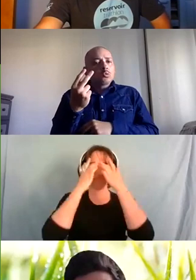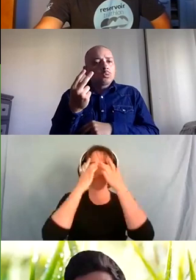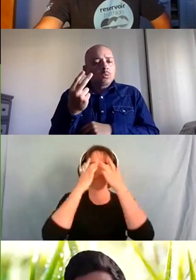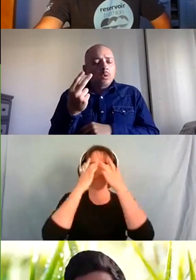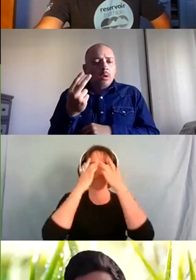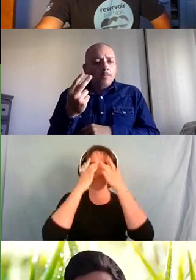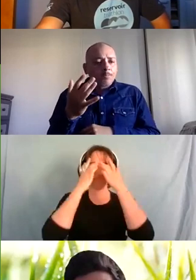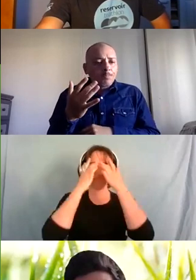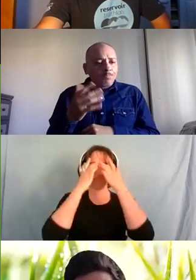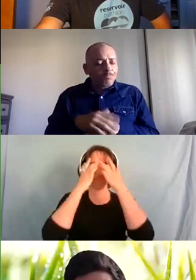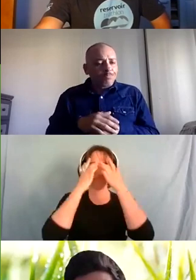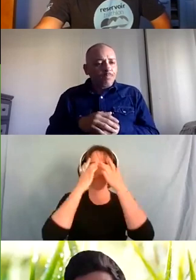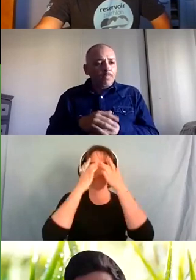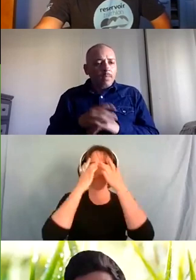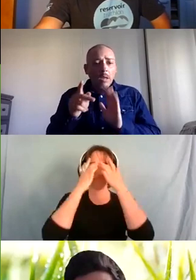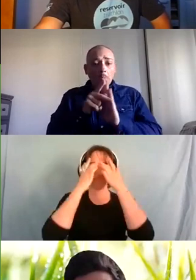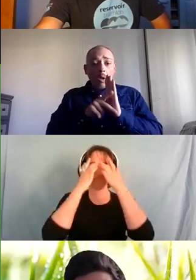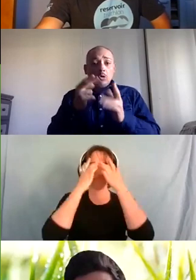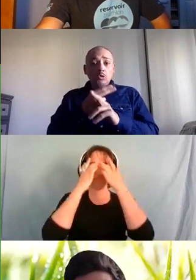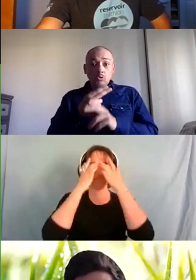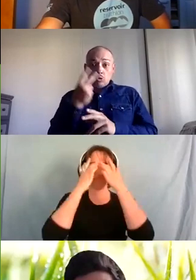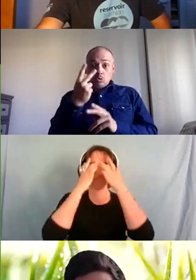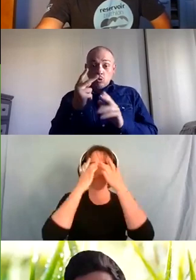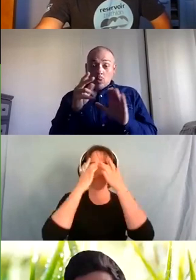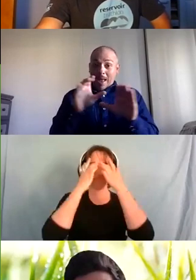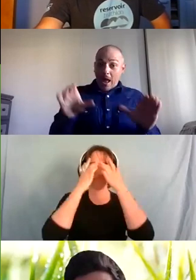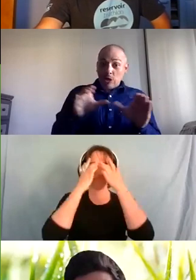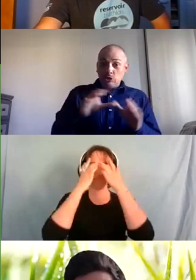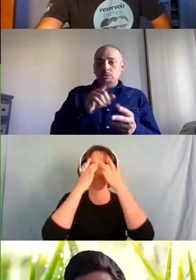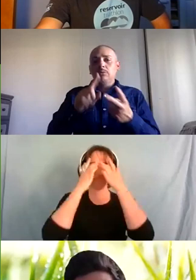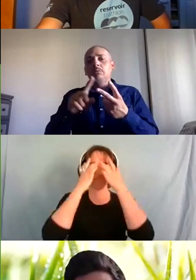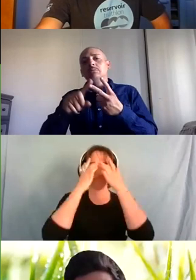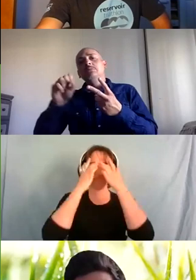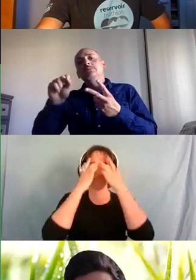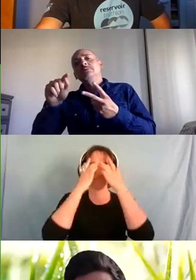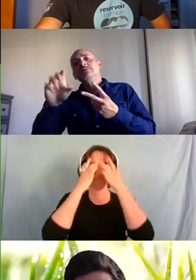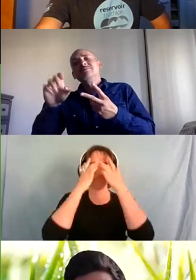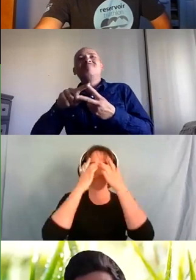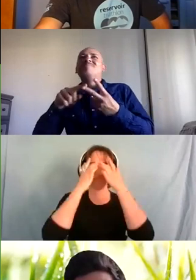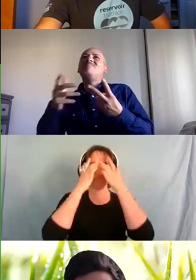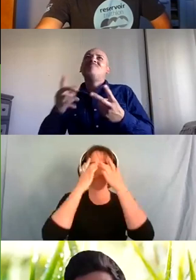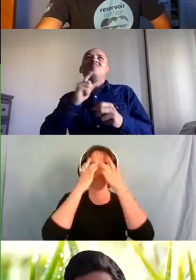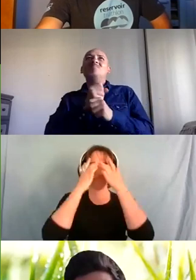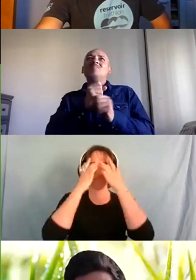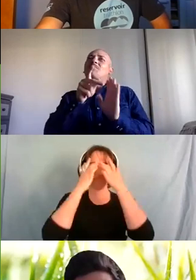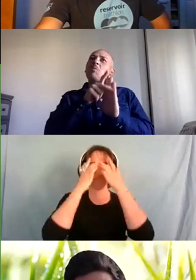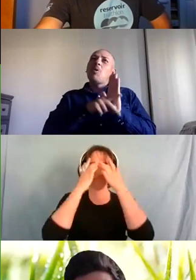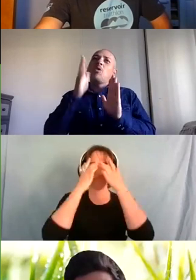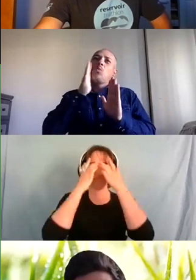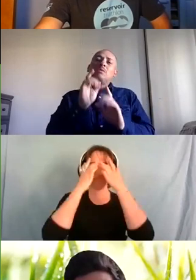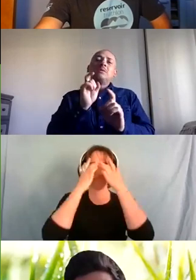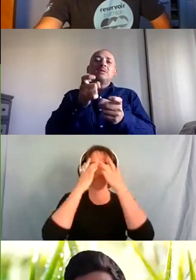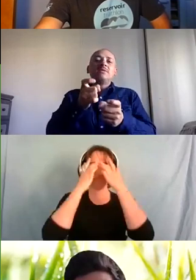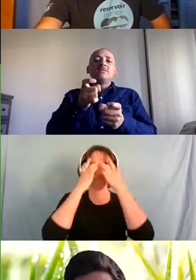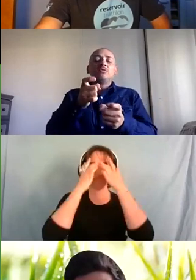it takes in the action and state. Well, actually, the policy will give you